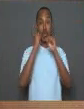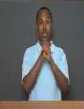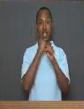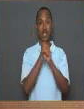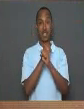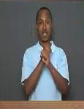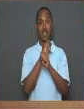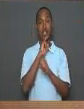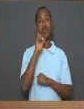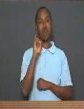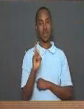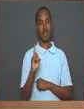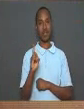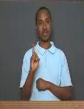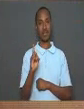Photosynthesis is one.